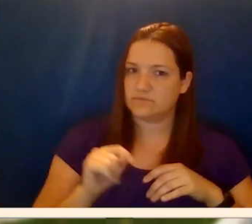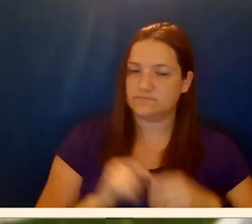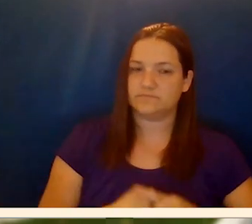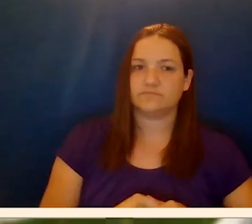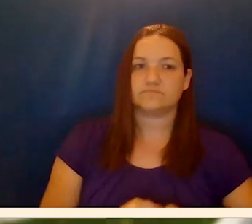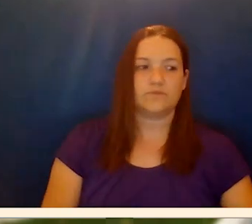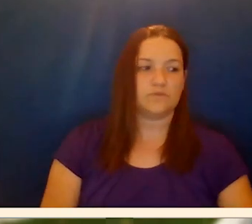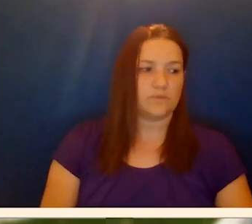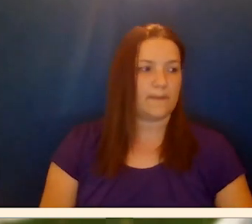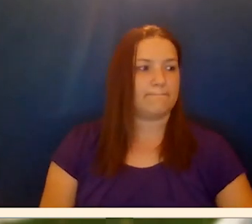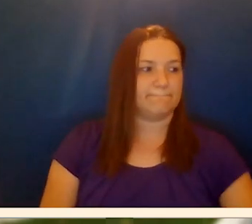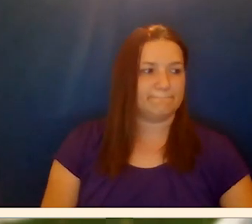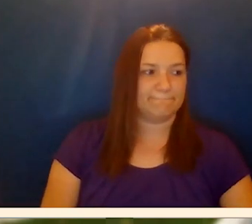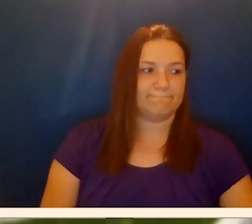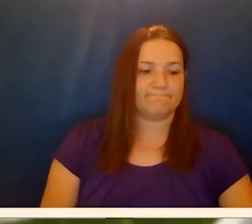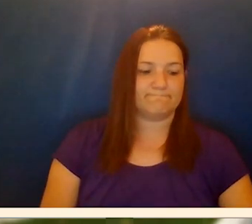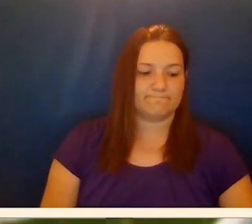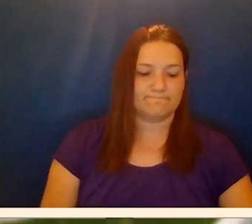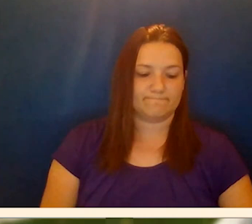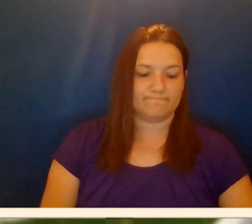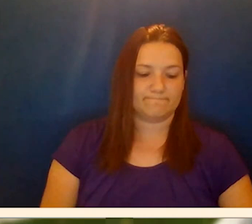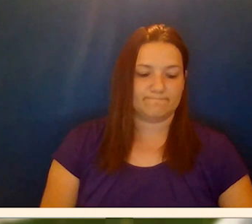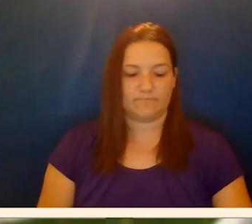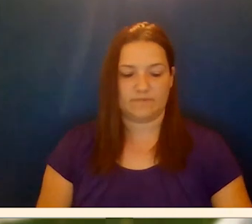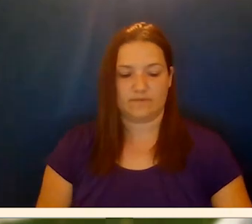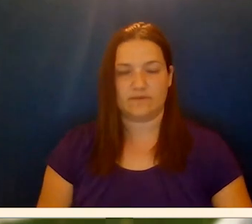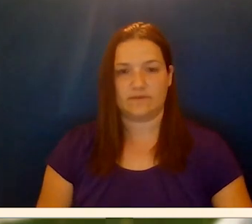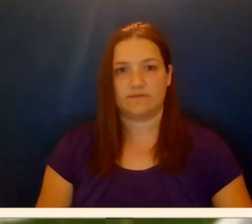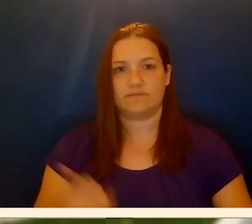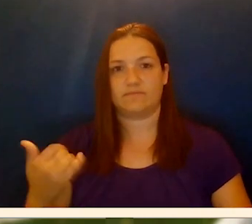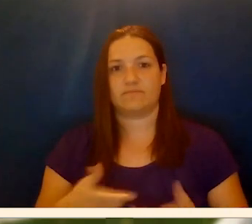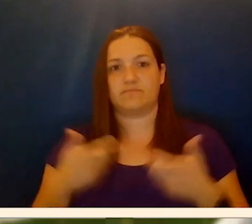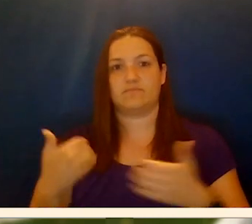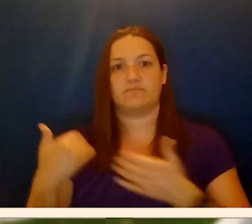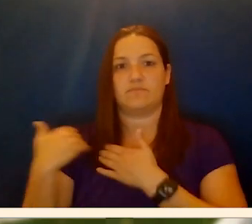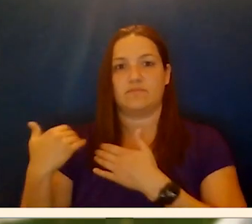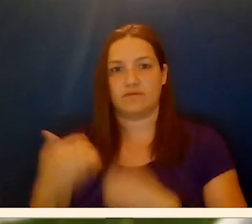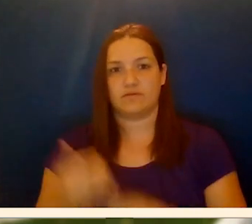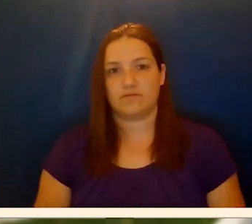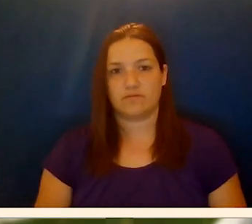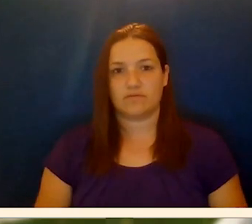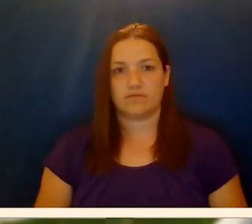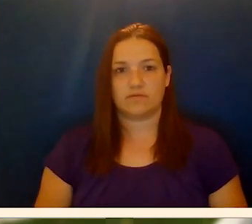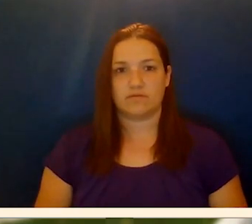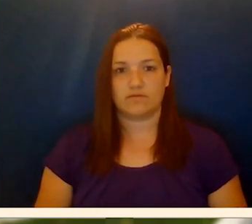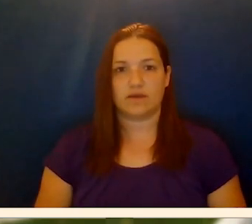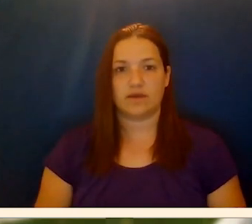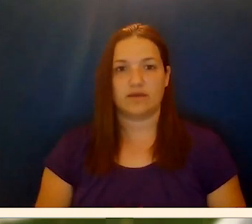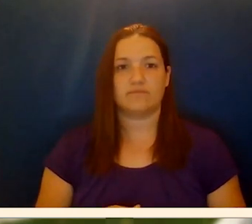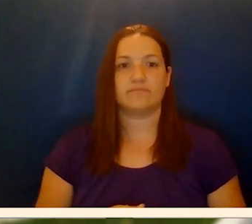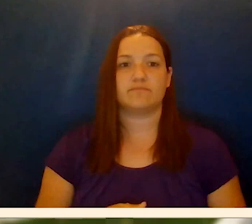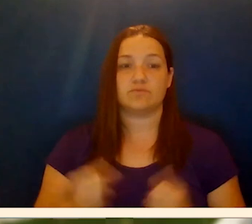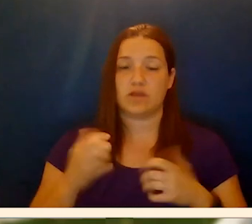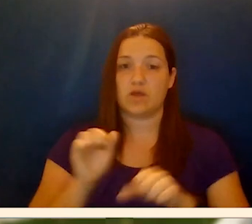on us, both from a manpower standpoint, but also a financial standpoint. Mm-hmm. So you mentioned that we've seen an